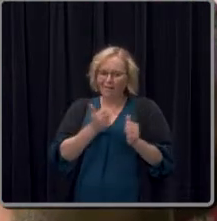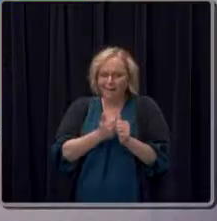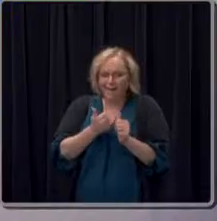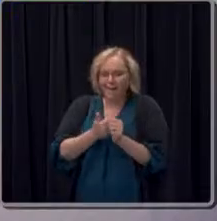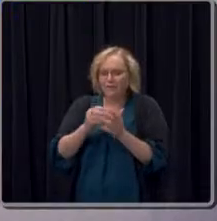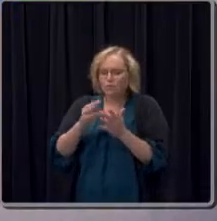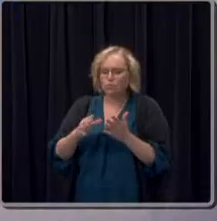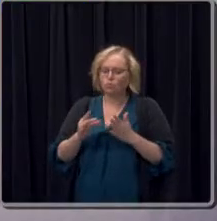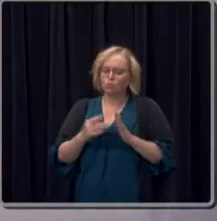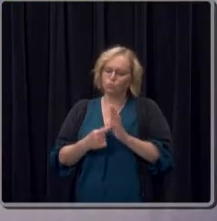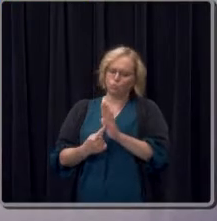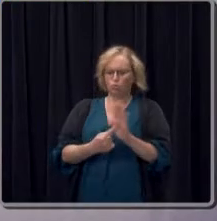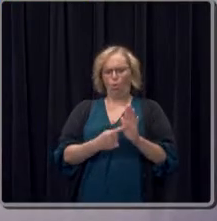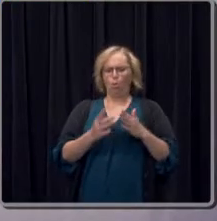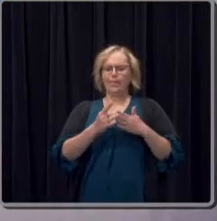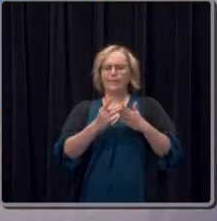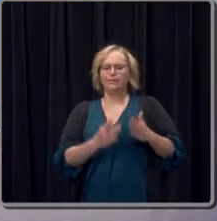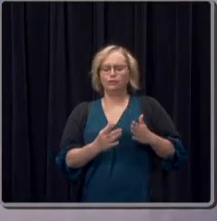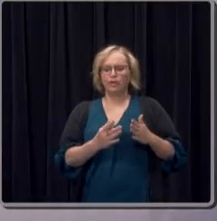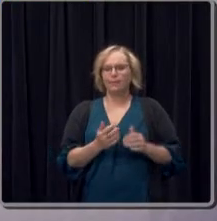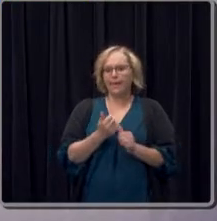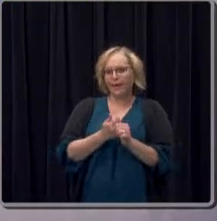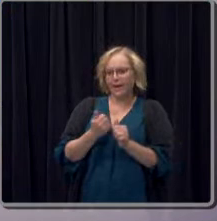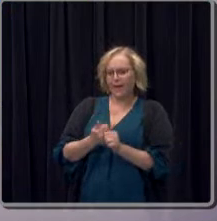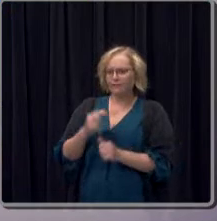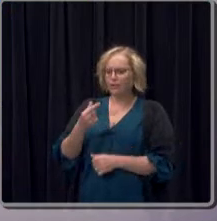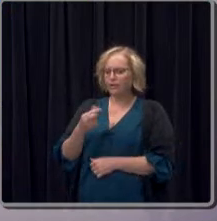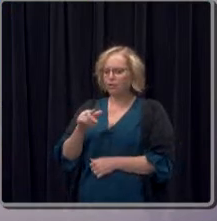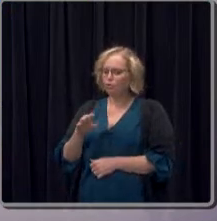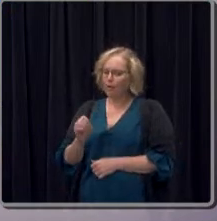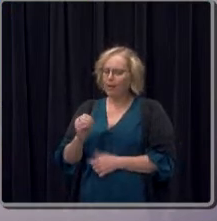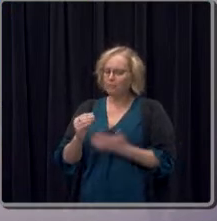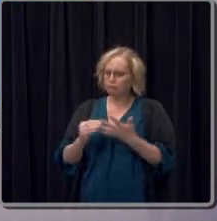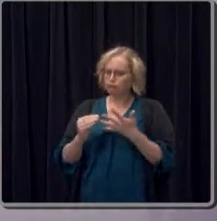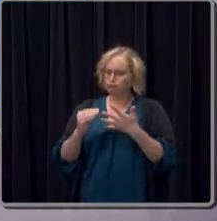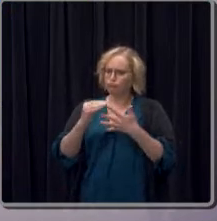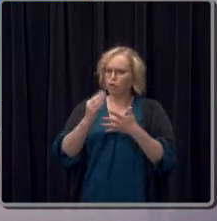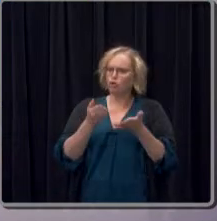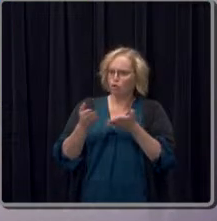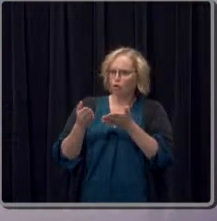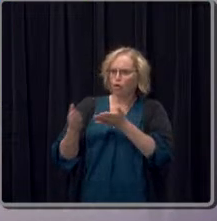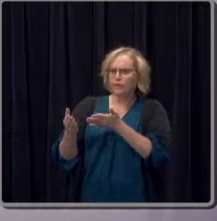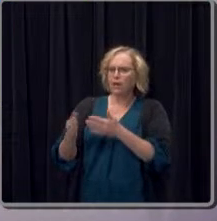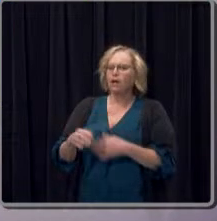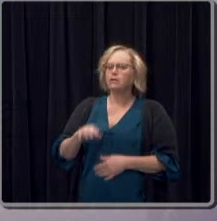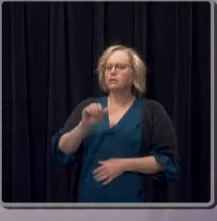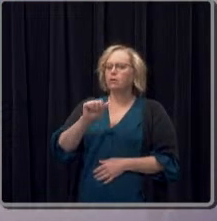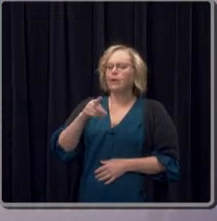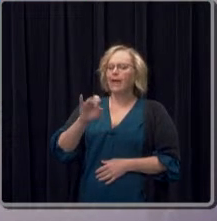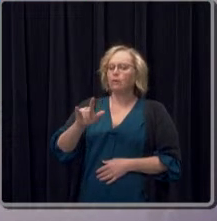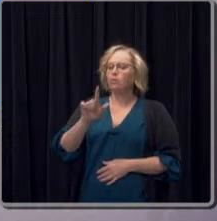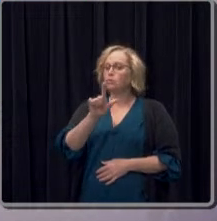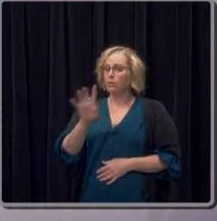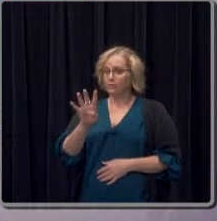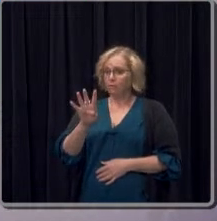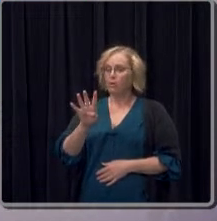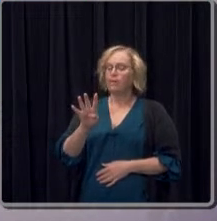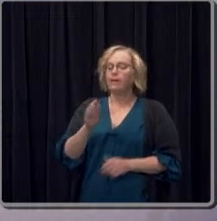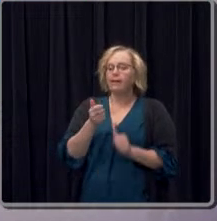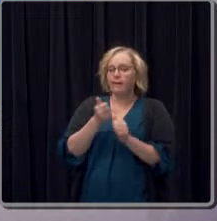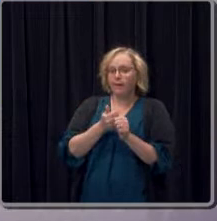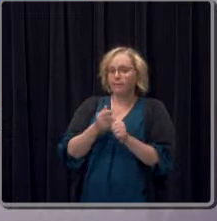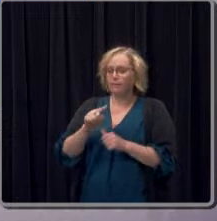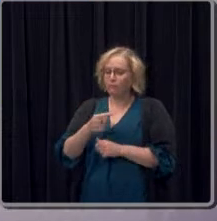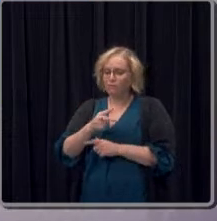like their leadership, that every grade level serves in some type of way. And so on the 24th of April, every grade level will